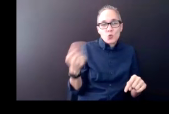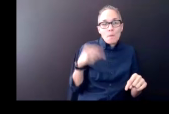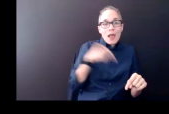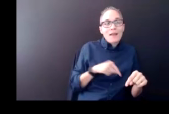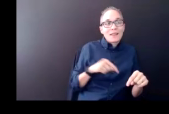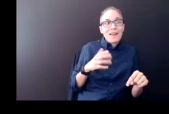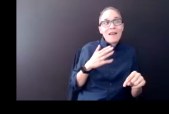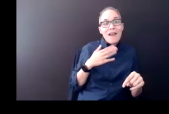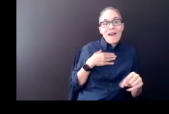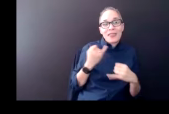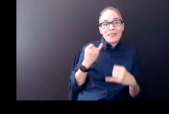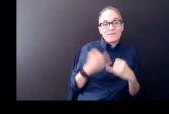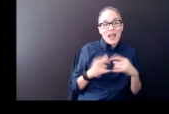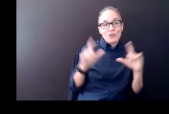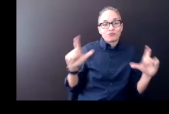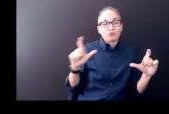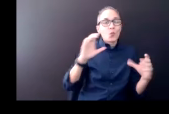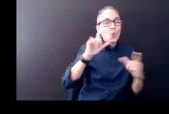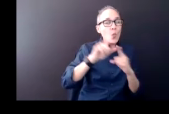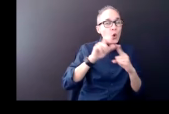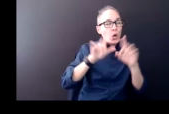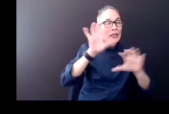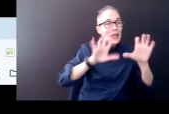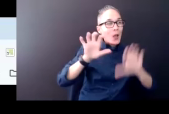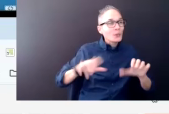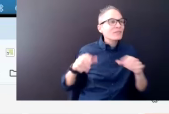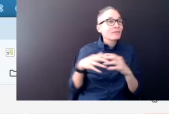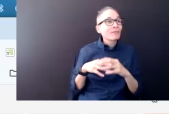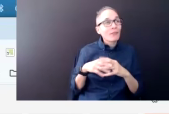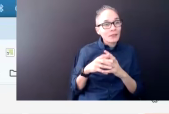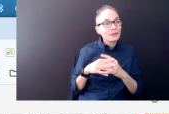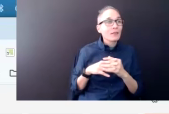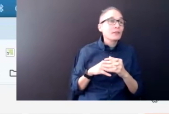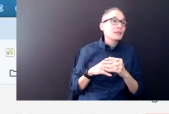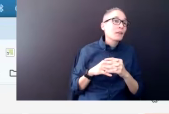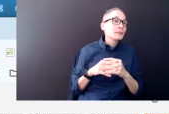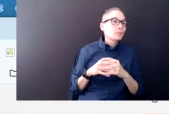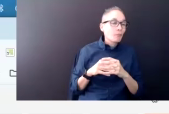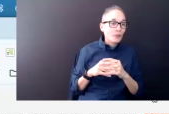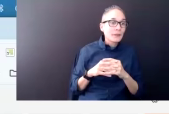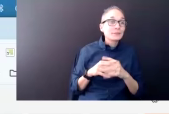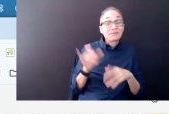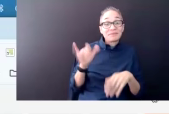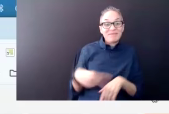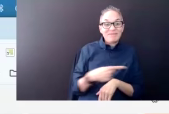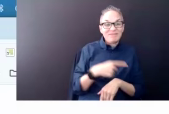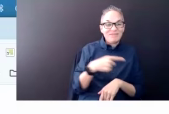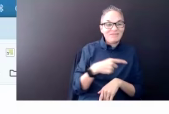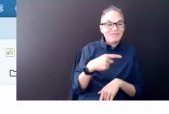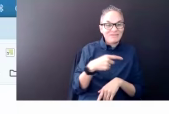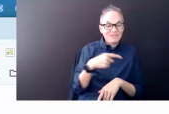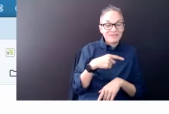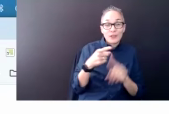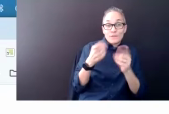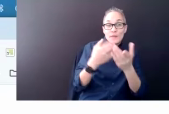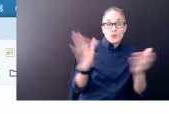the final one. Could you Oh, right, I have to refresh refresh. this real Yeah, quick? And this sorry. was the sentiment